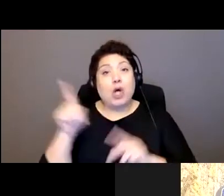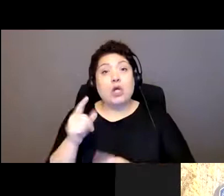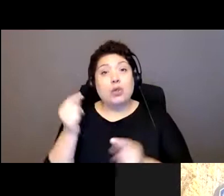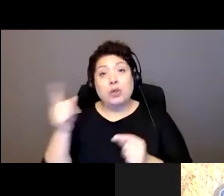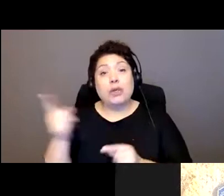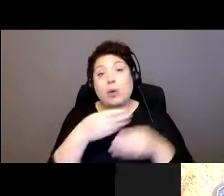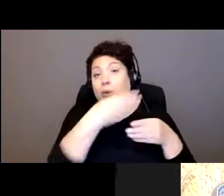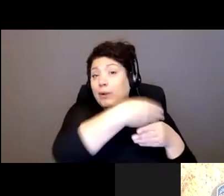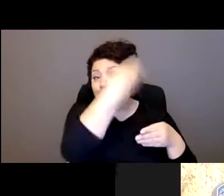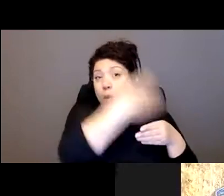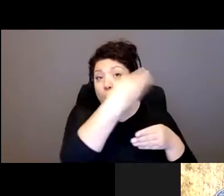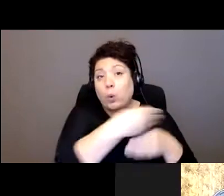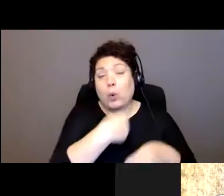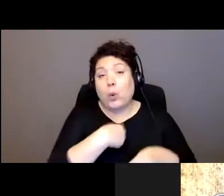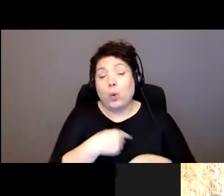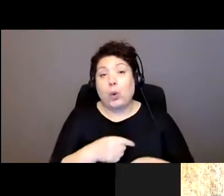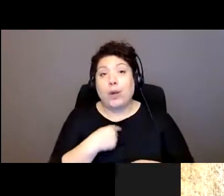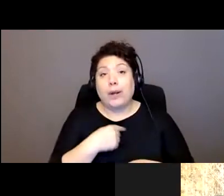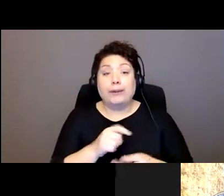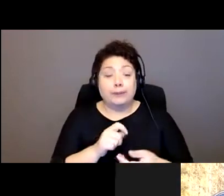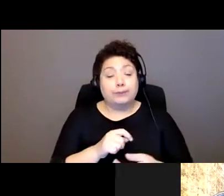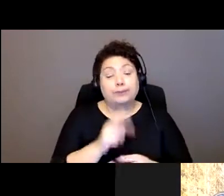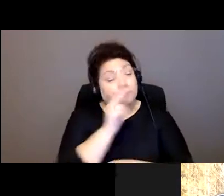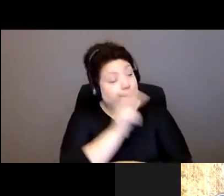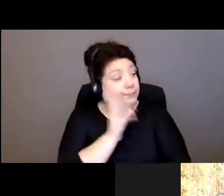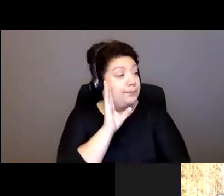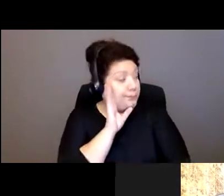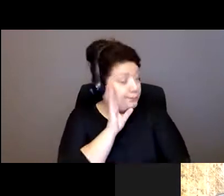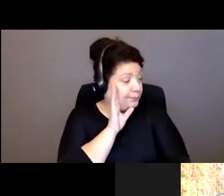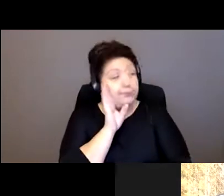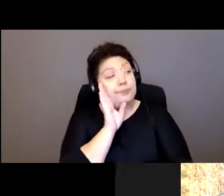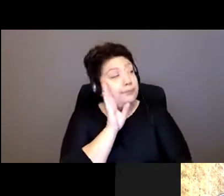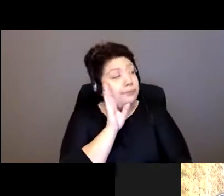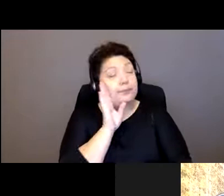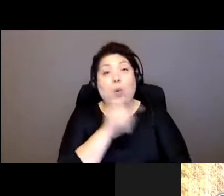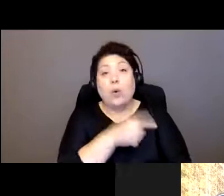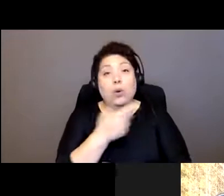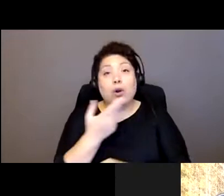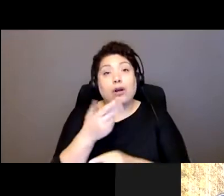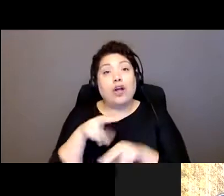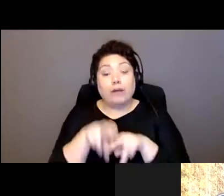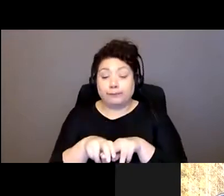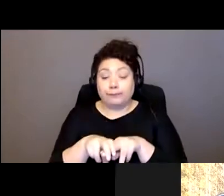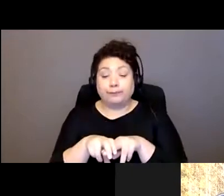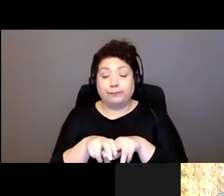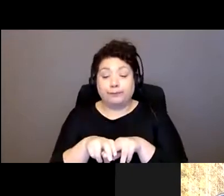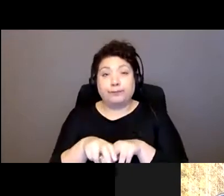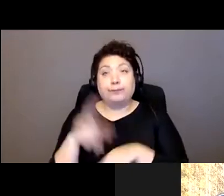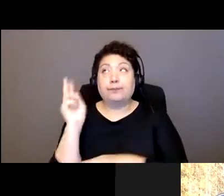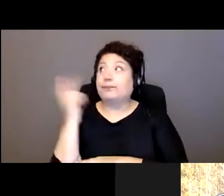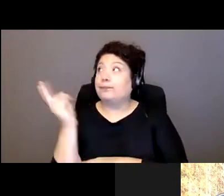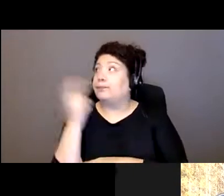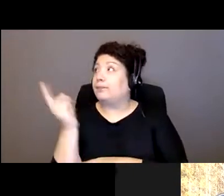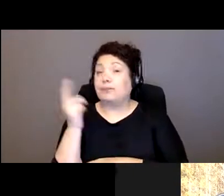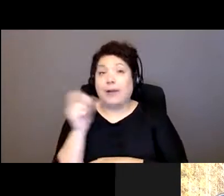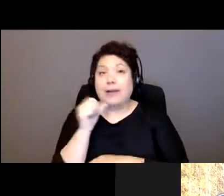the window, enjoying a seat in their bum, and they're having a good sit down, and they're not even thinking about anybody.